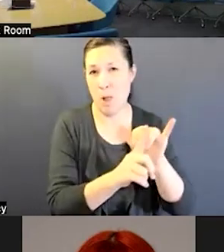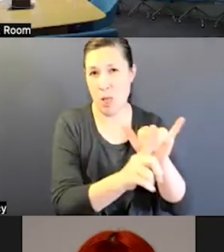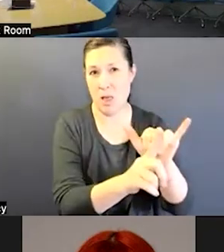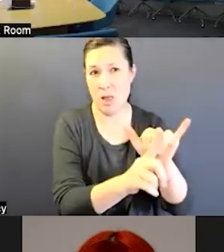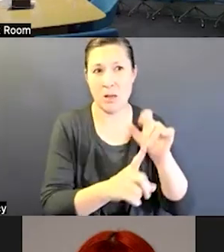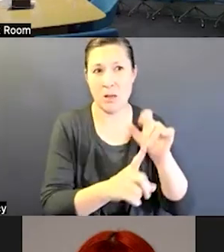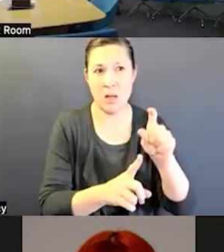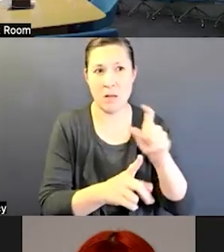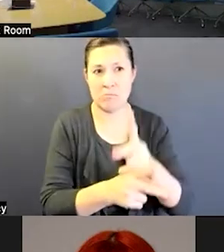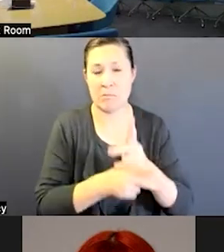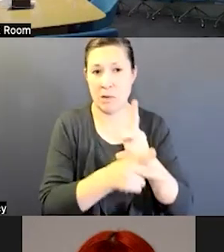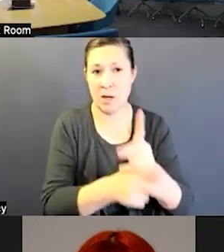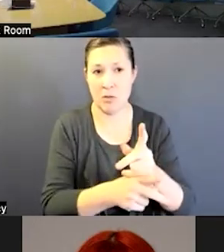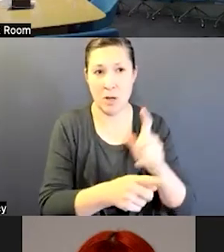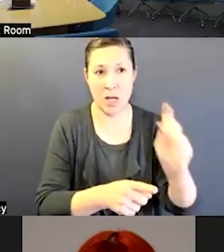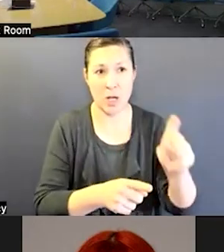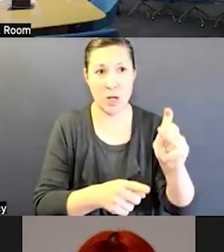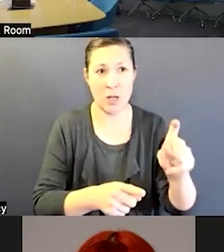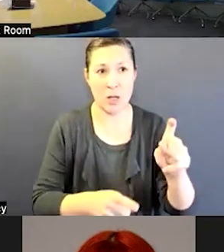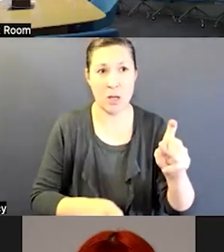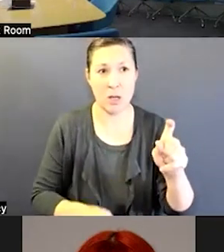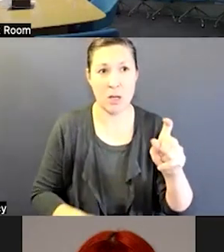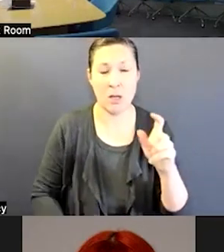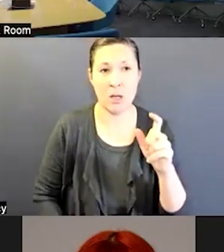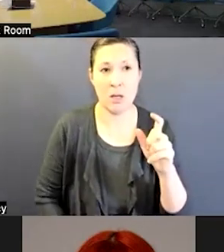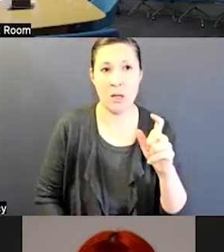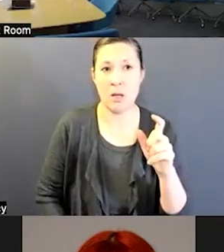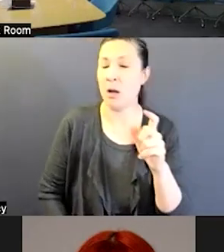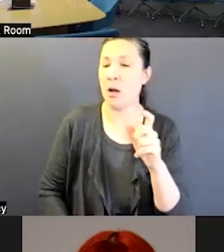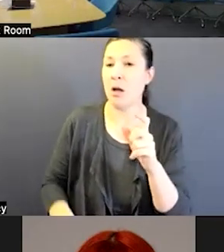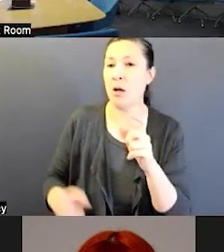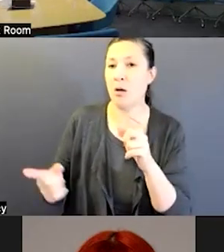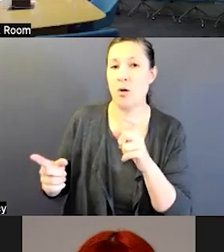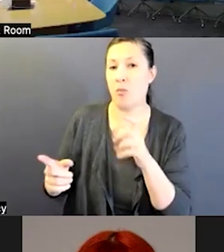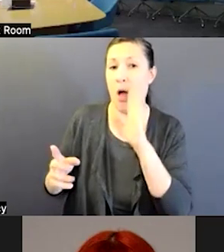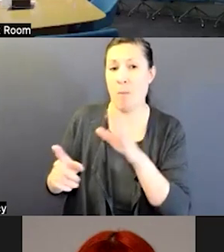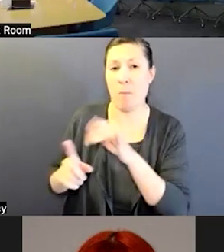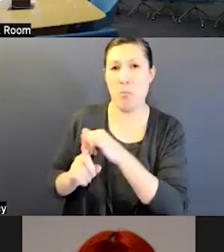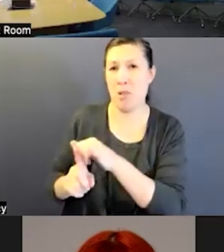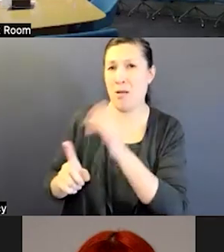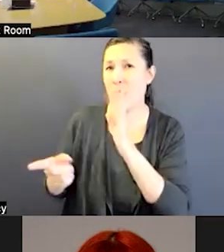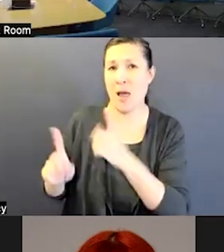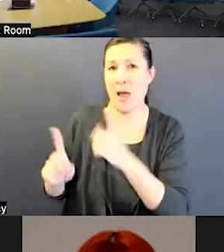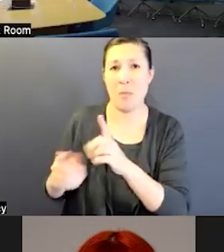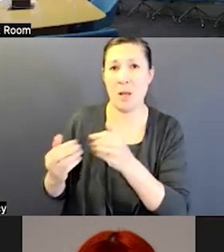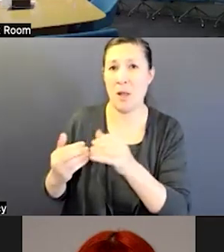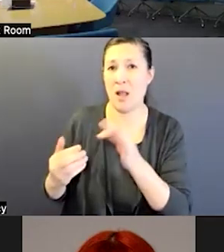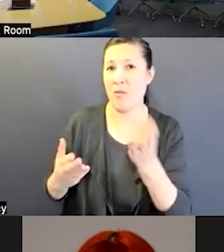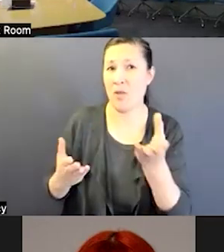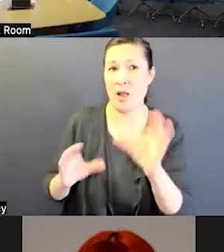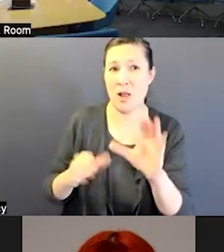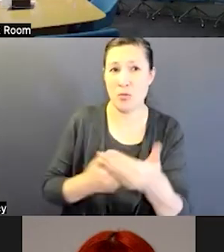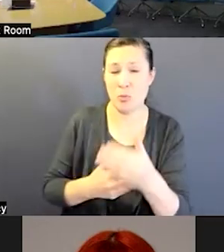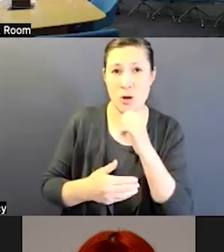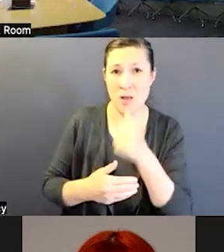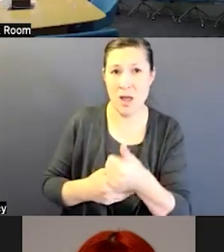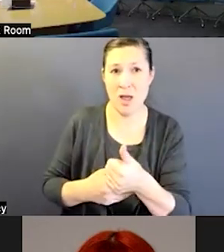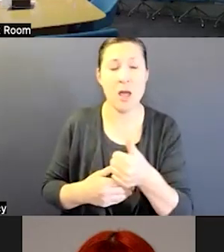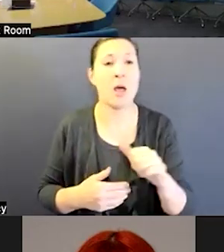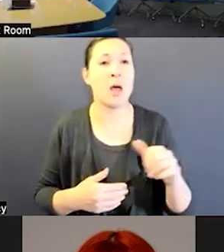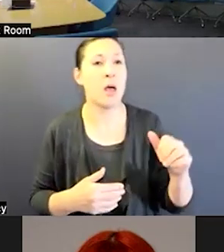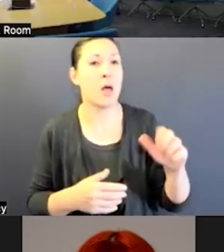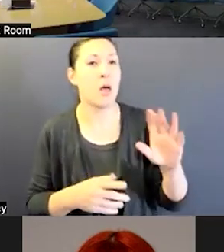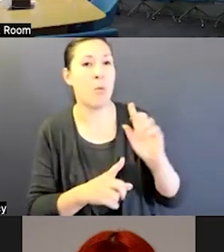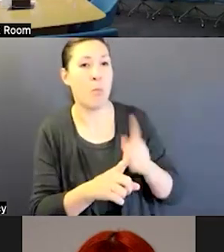neurodivergent But like kids you're will be bullied whether you're in the bullied. classroom or like Well, yeah. I think they're exposed more to